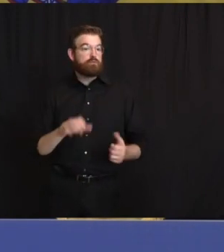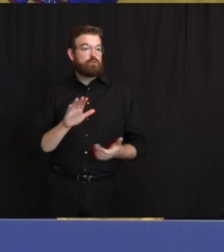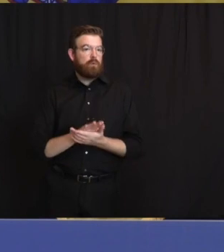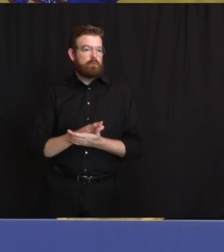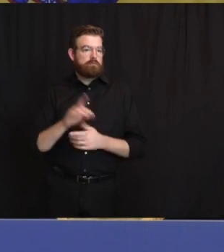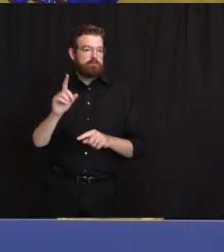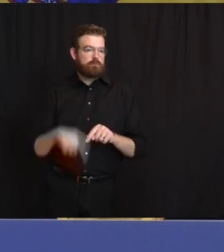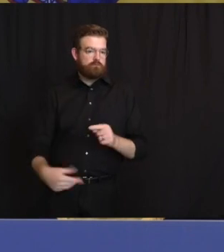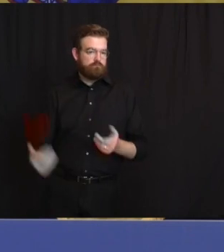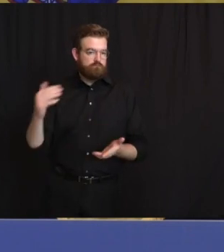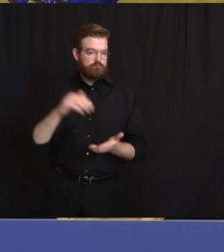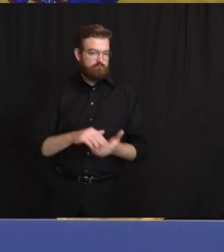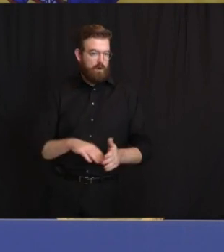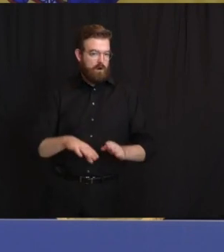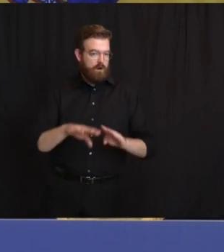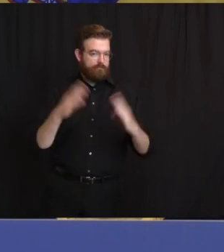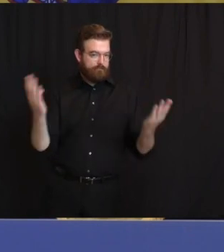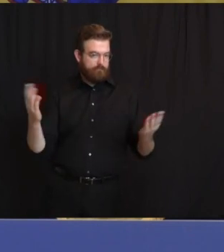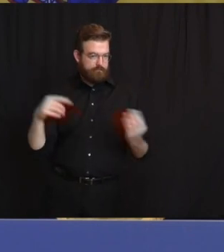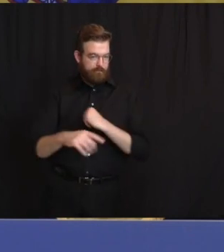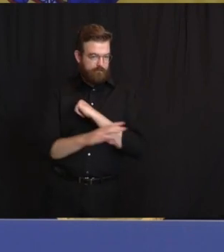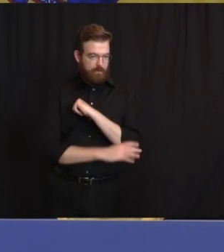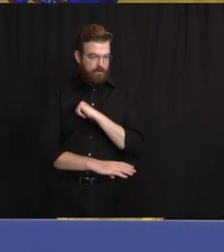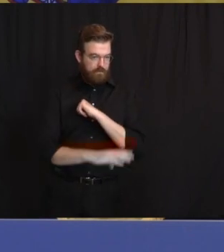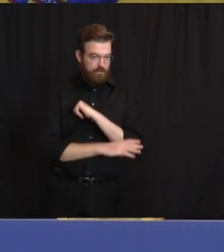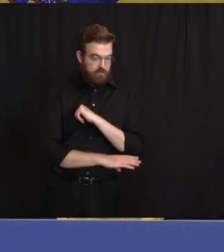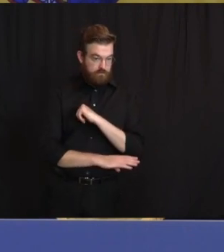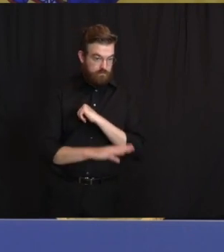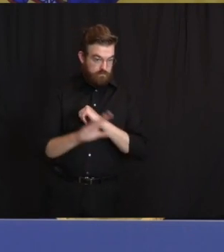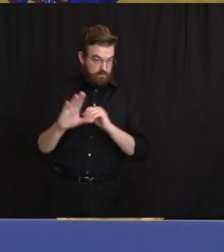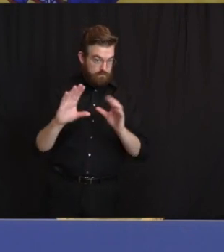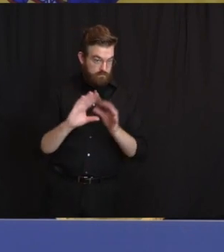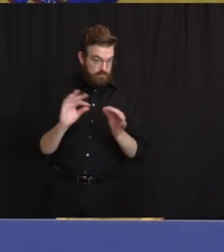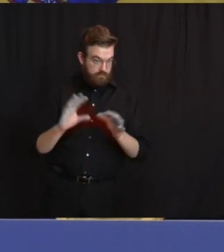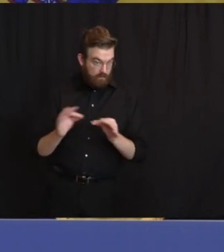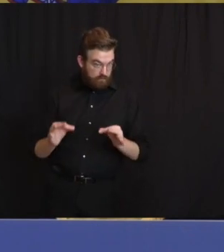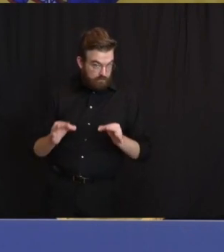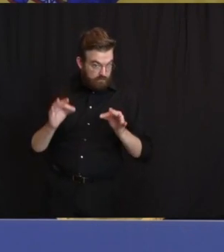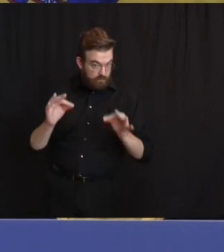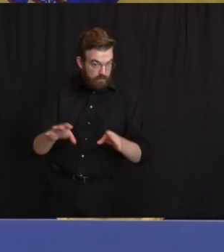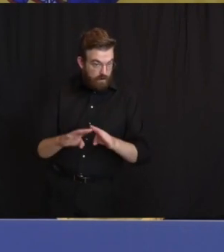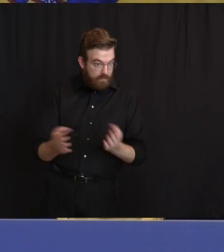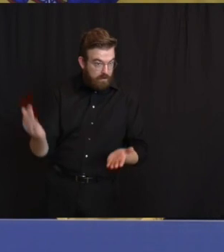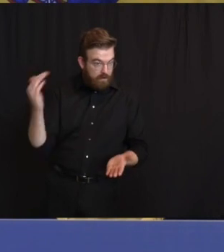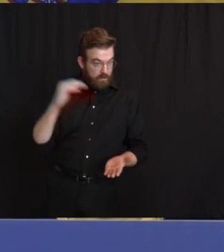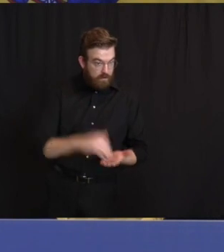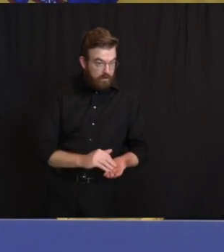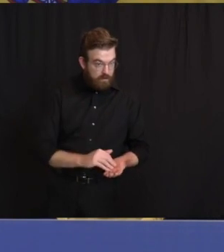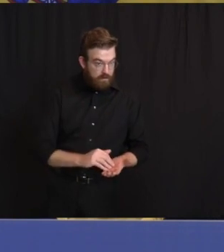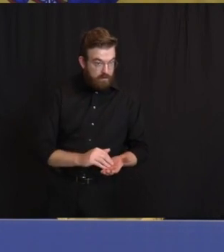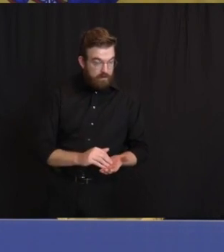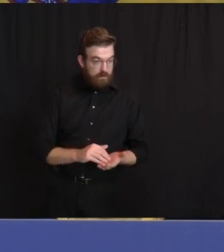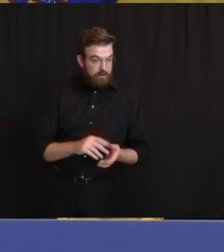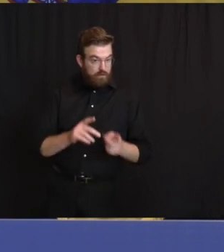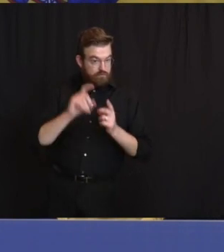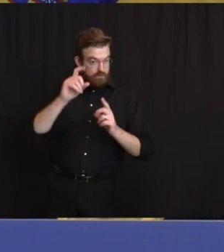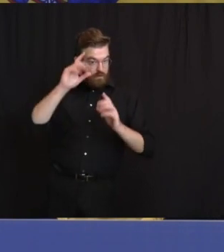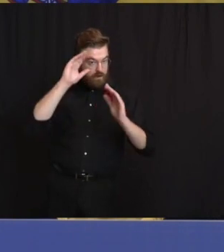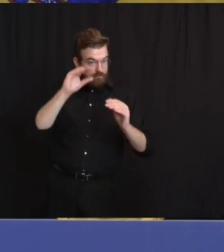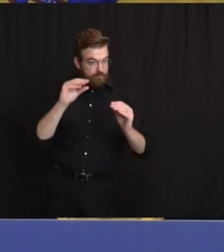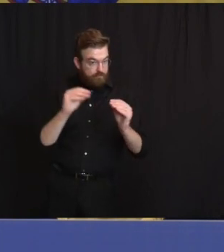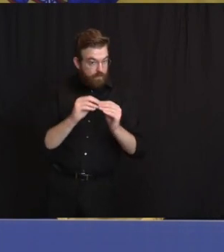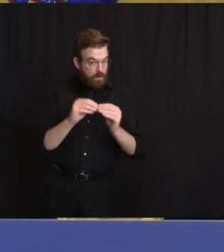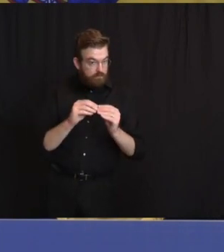September. Based on that, do you at all plan to move back the opening, or should districts expect updated guidance? And if so, when can they expect that